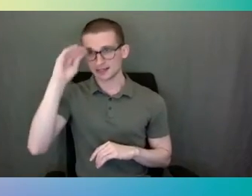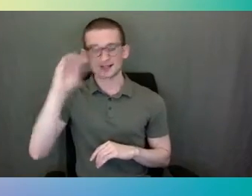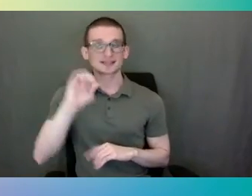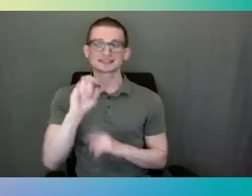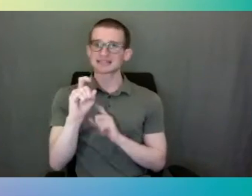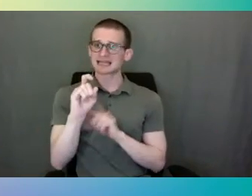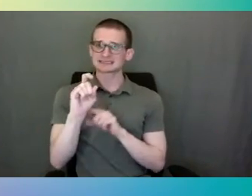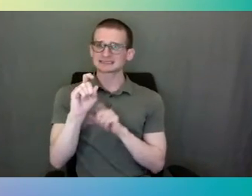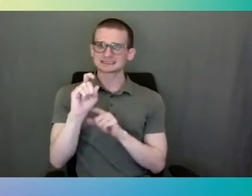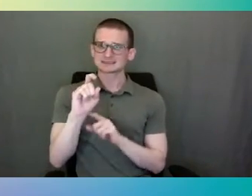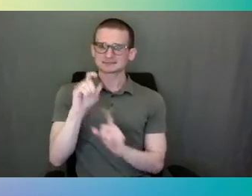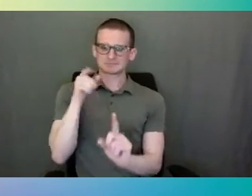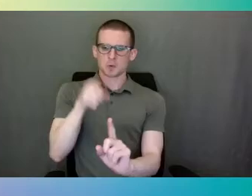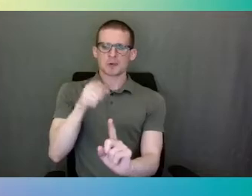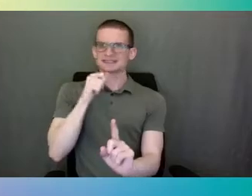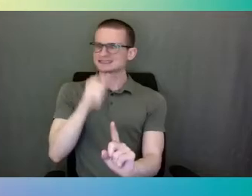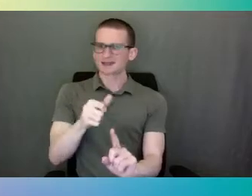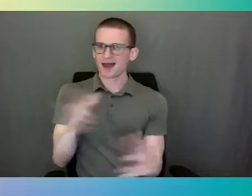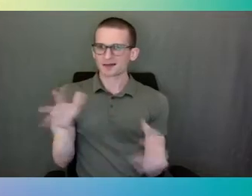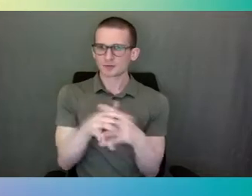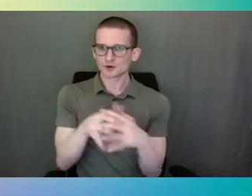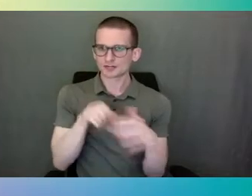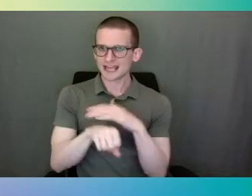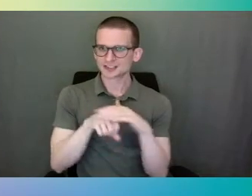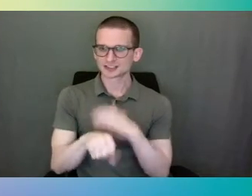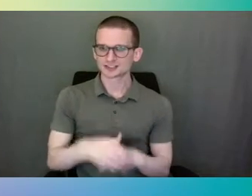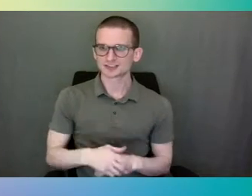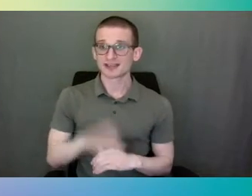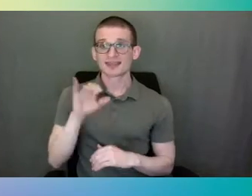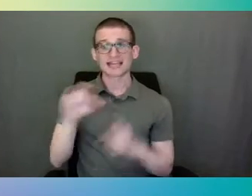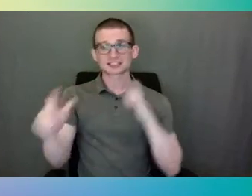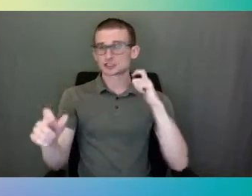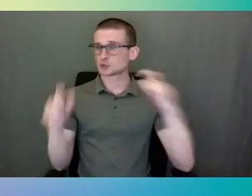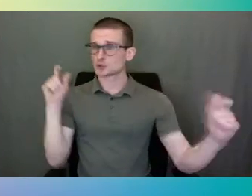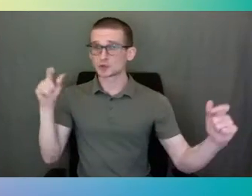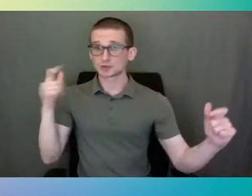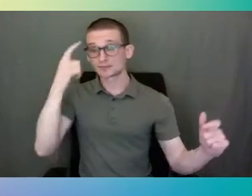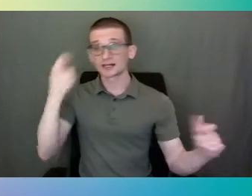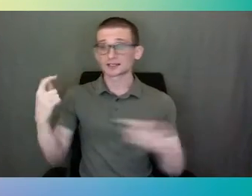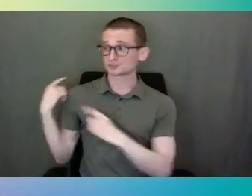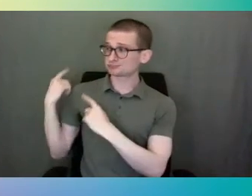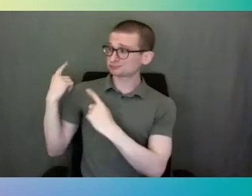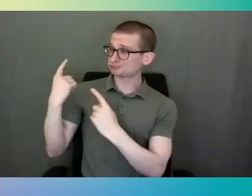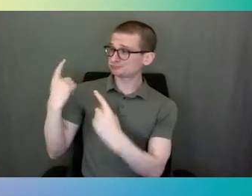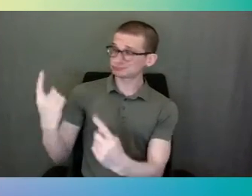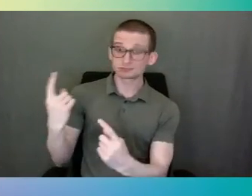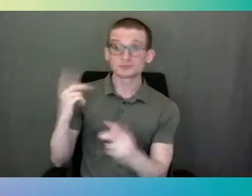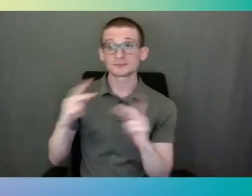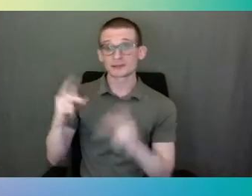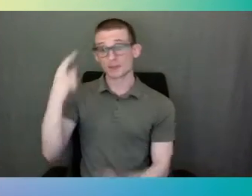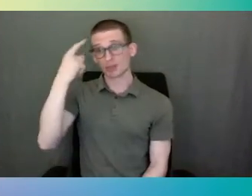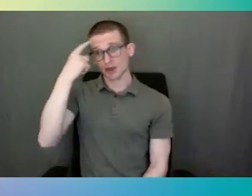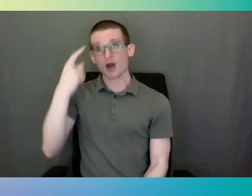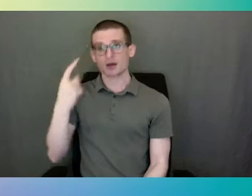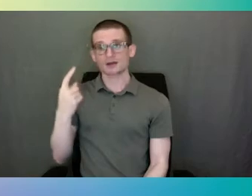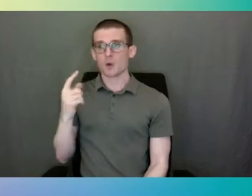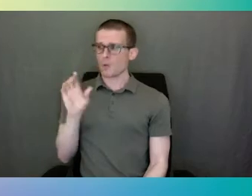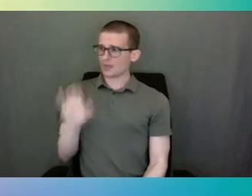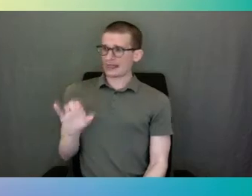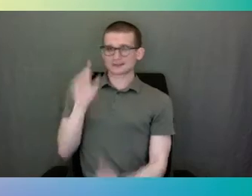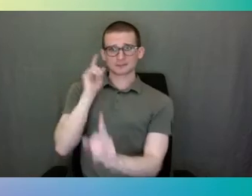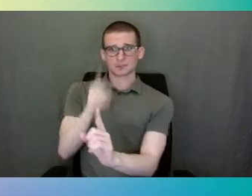step because all through time, the main intent of sex had been procreation. But now he says,